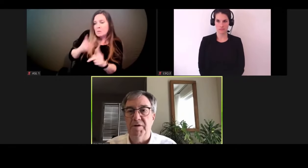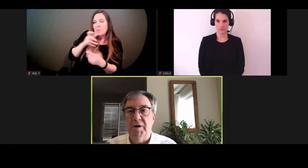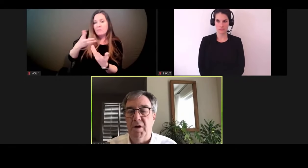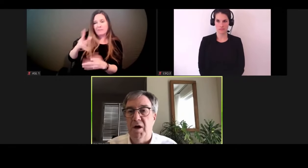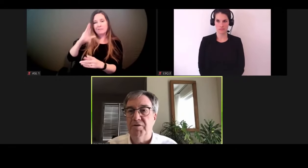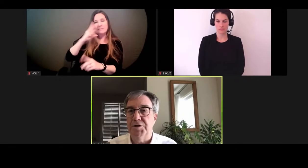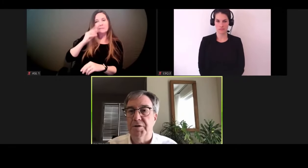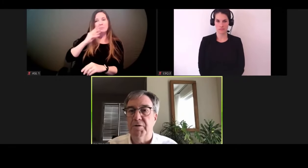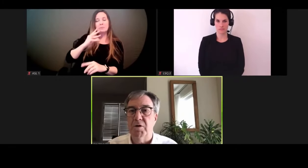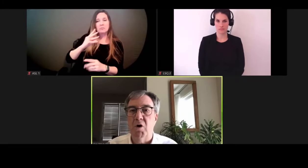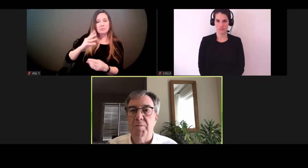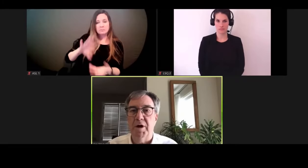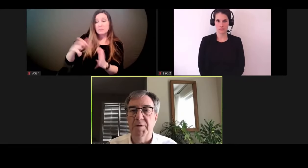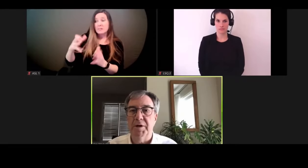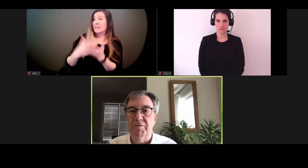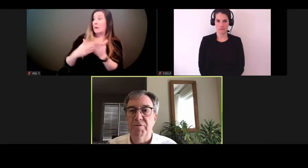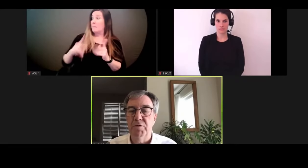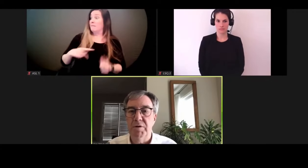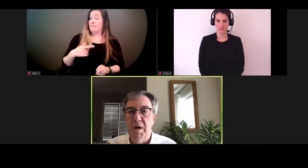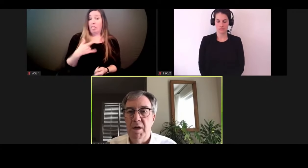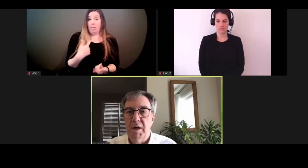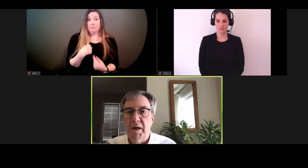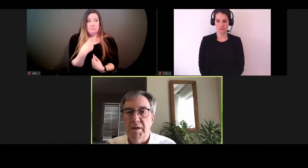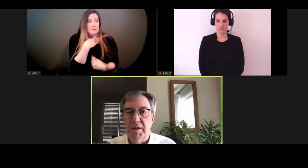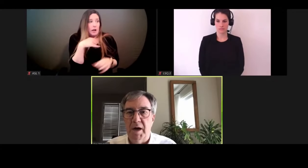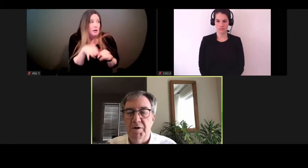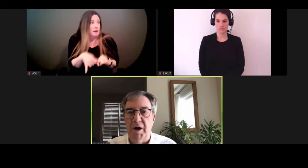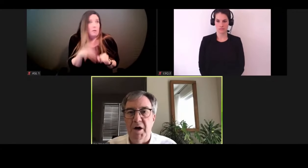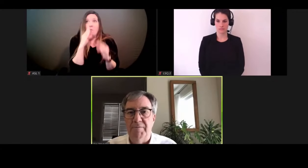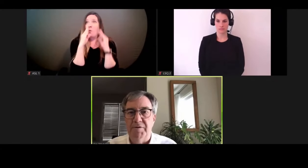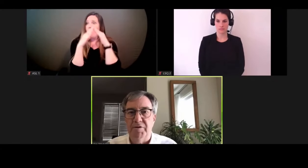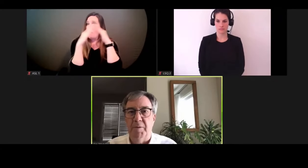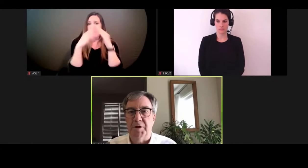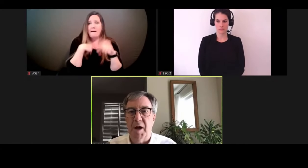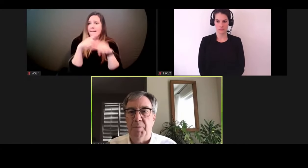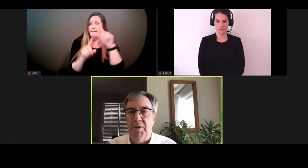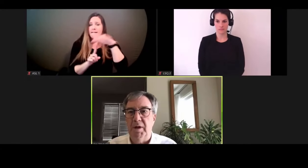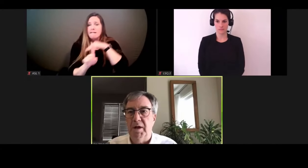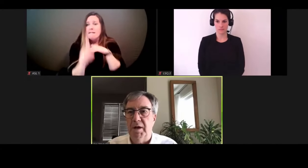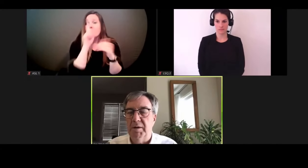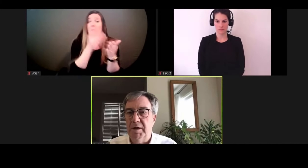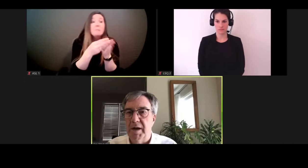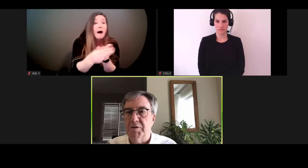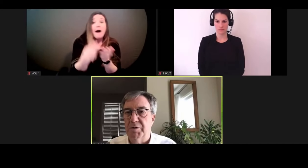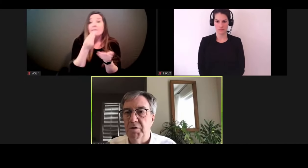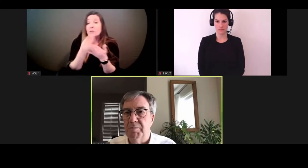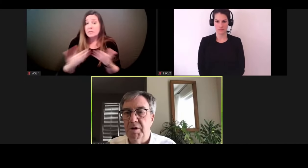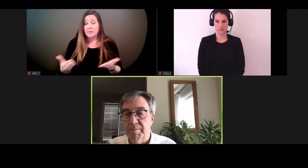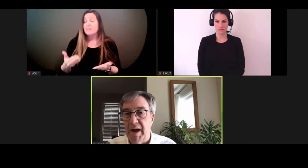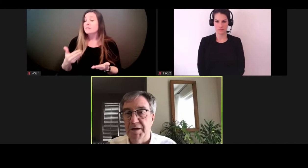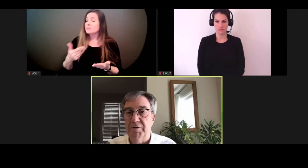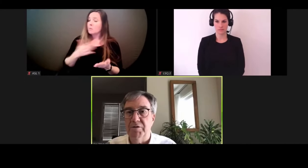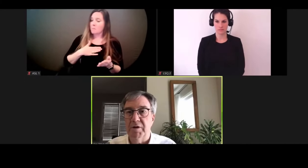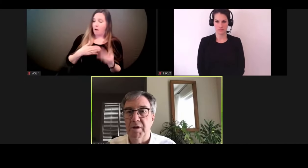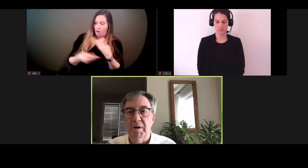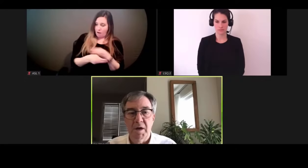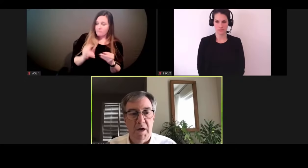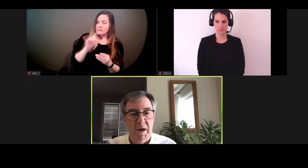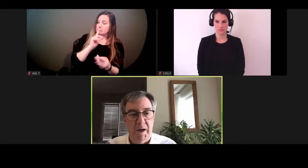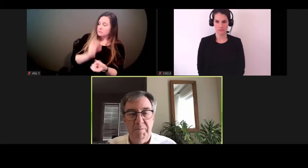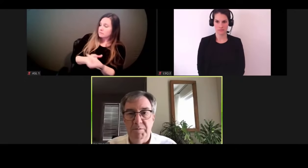felt hostage in their own home, not able to get food. And I know my office has helped a couple connect with good companions